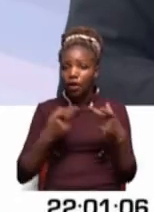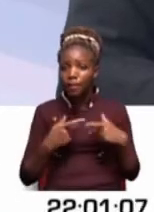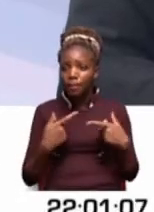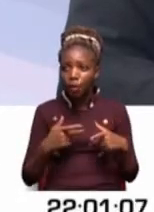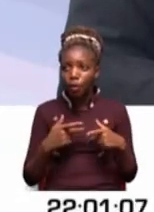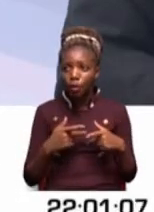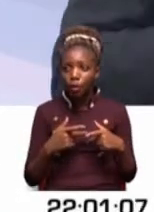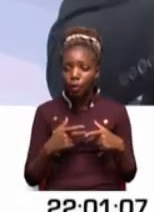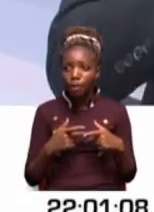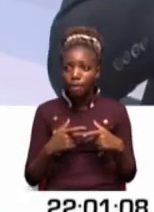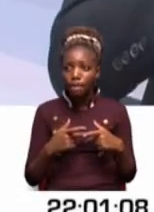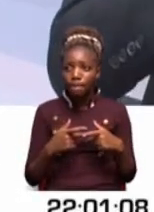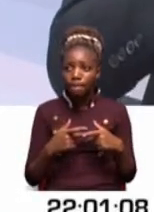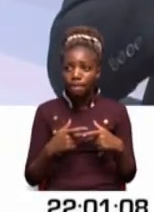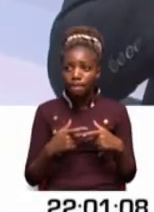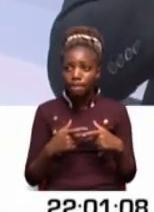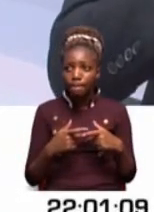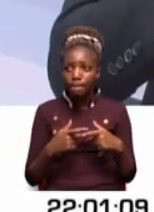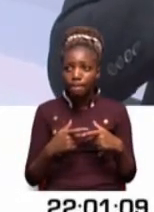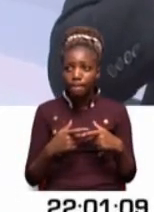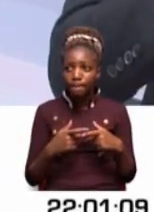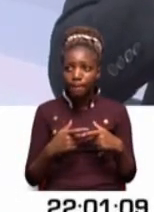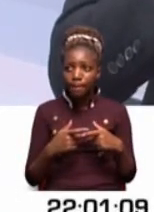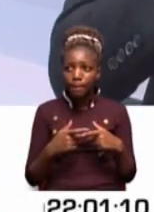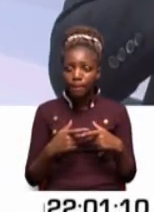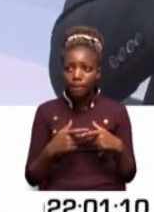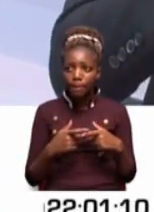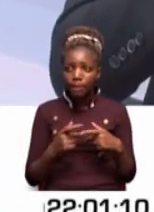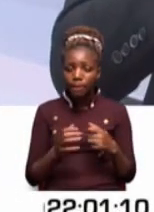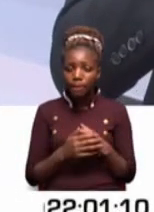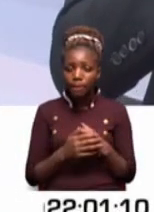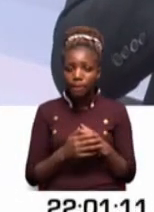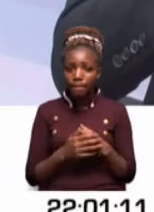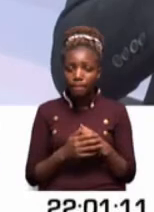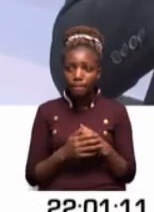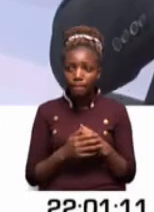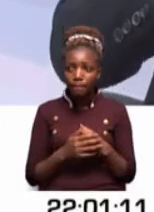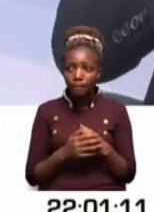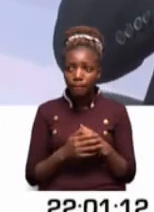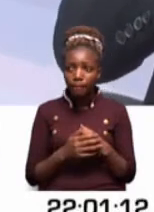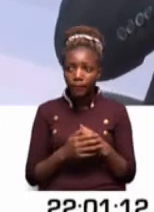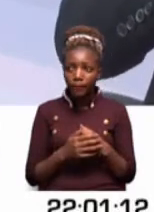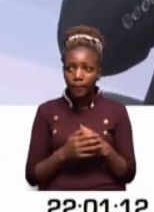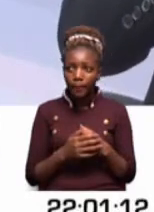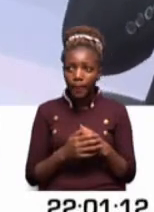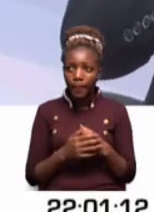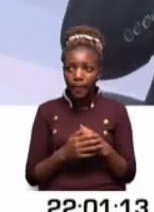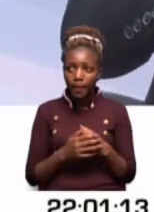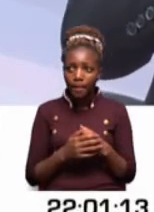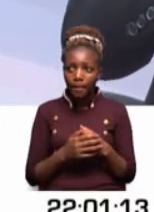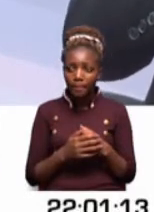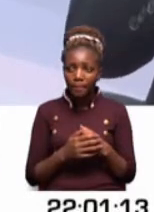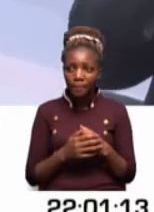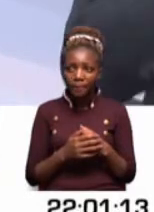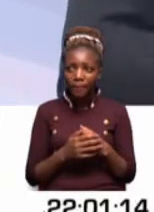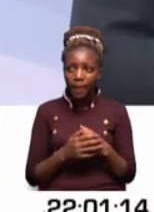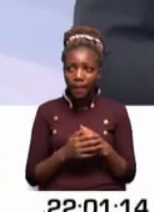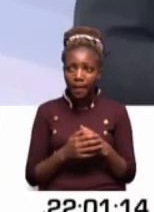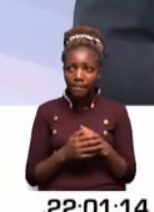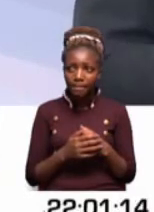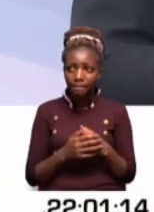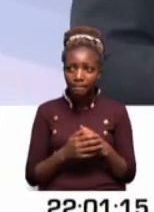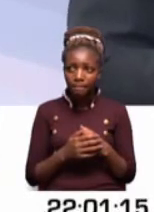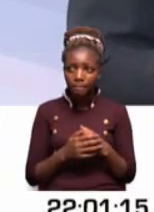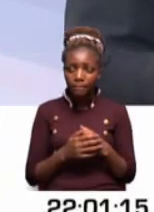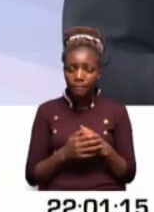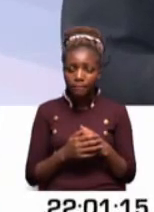So it's like the economy has been set for the political class because. Okay, Kelvin, I think we got your point. Thank you for calling. Kelvin from